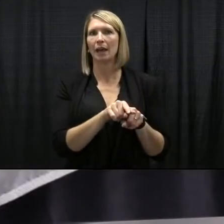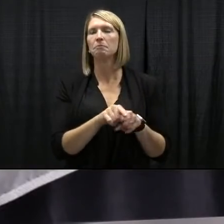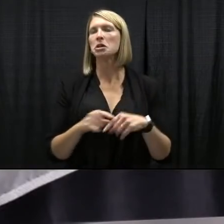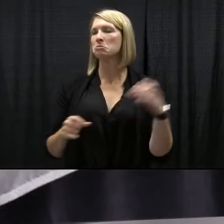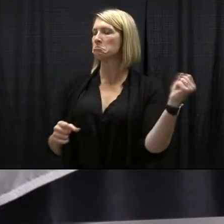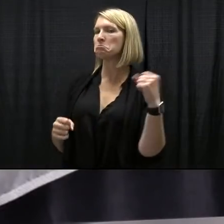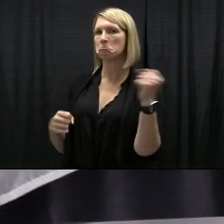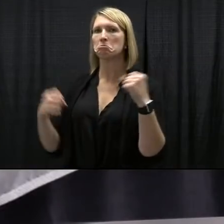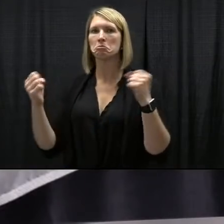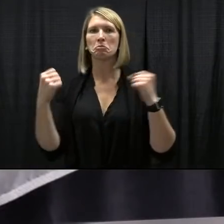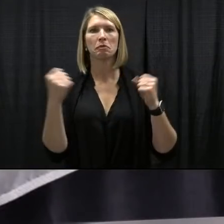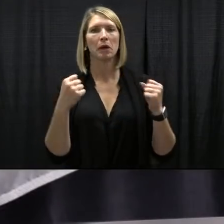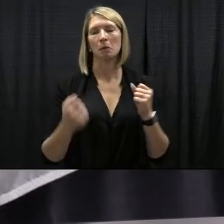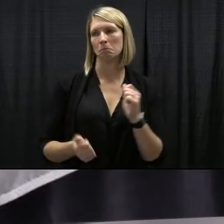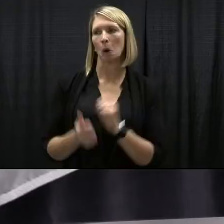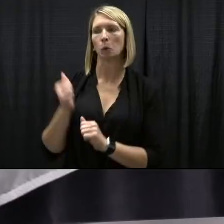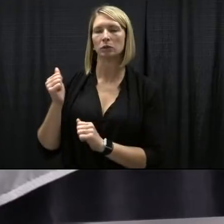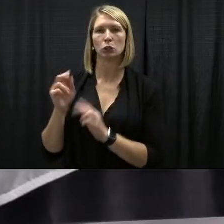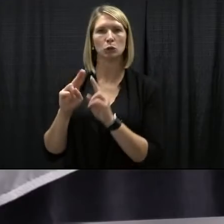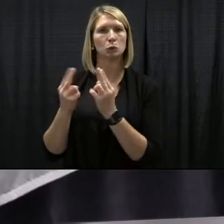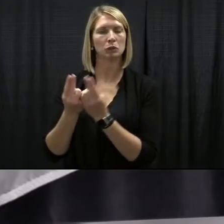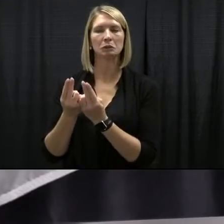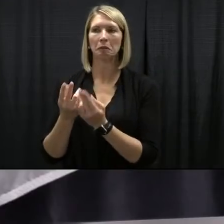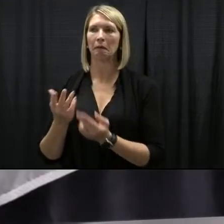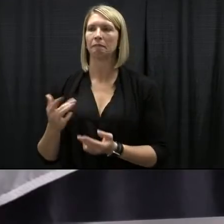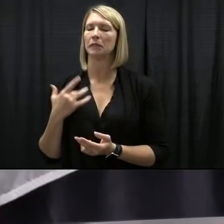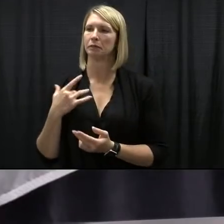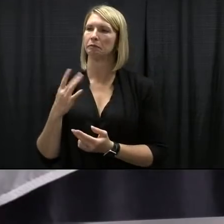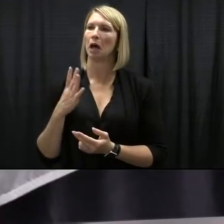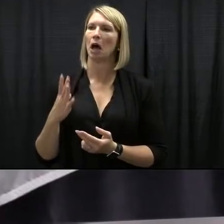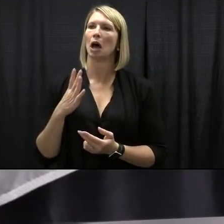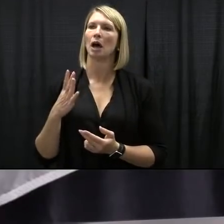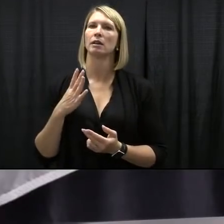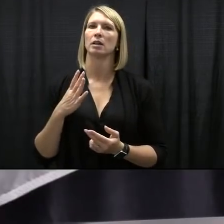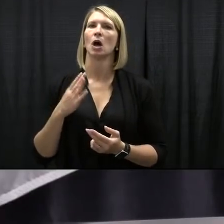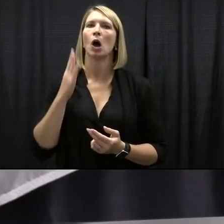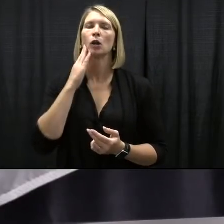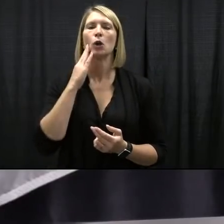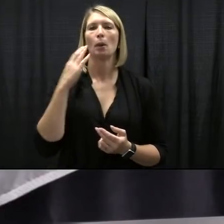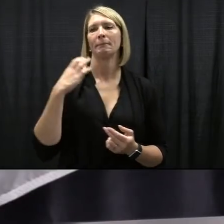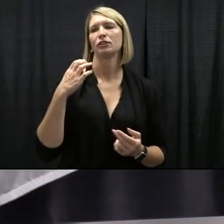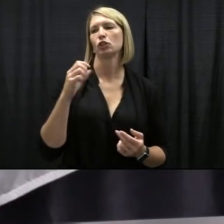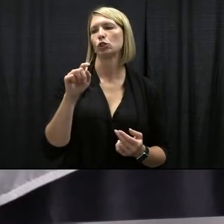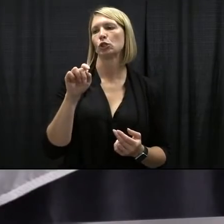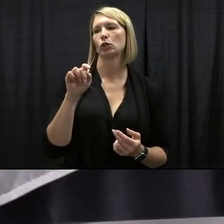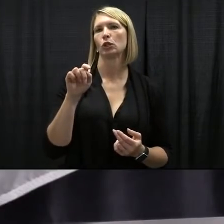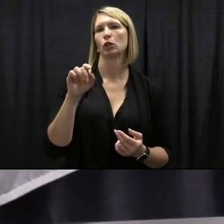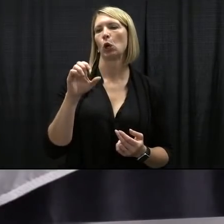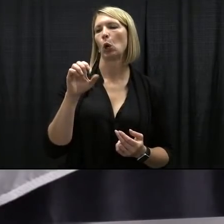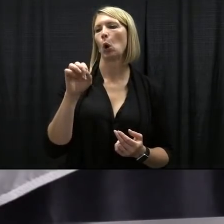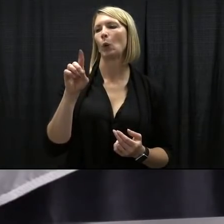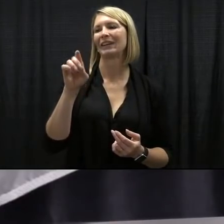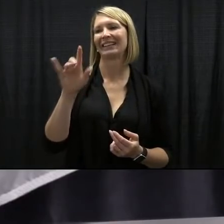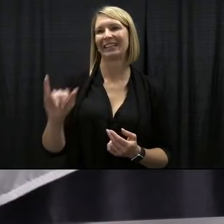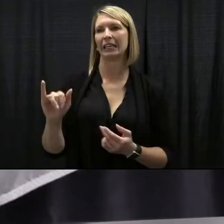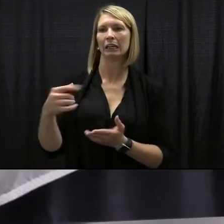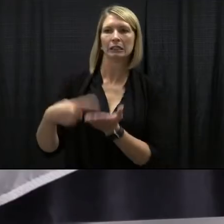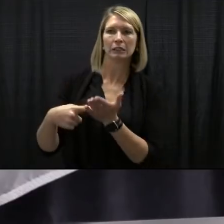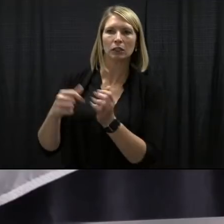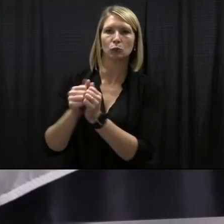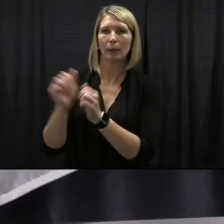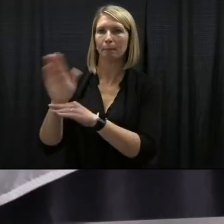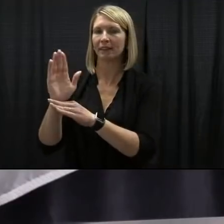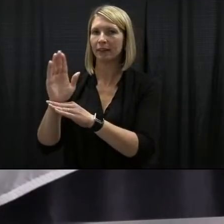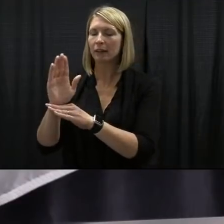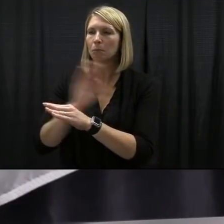very open discussion. I know Minister Cody, as president of the Treasury Board, spoke with many of the unions. I spoke with the head of the